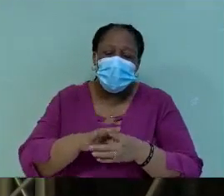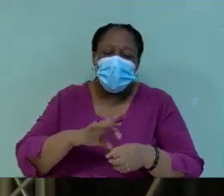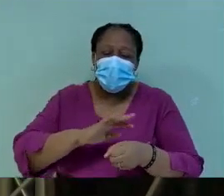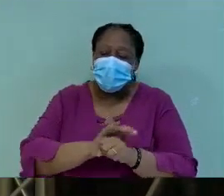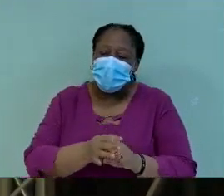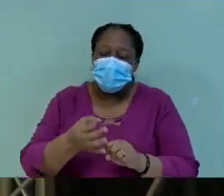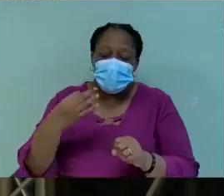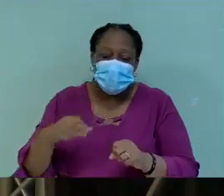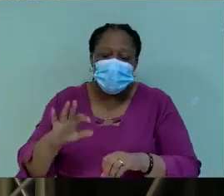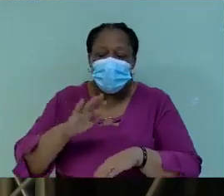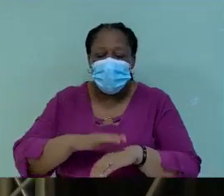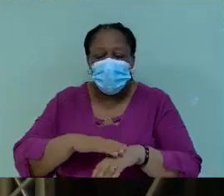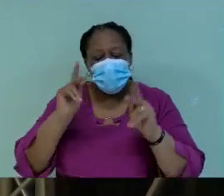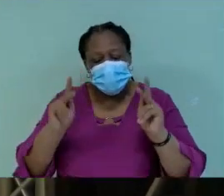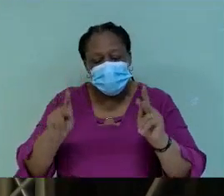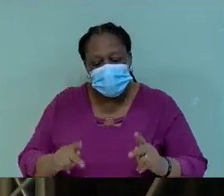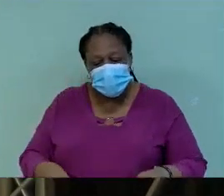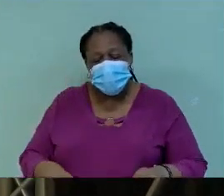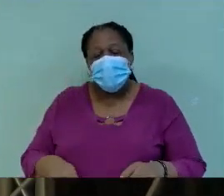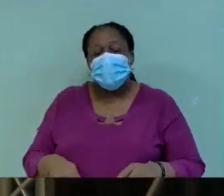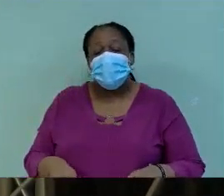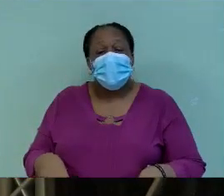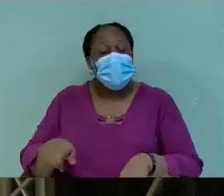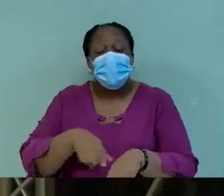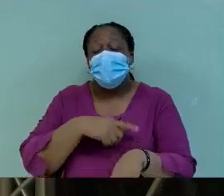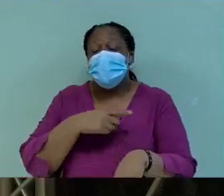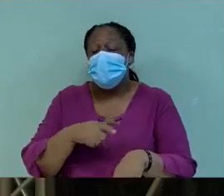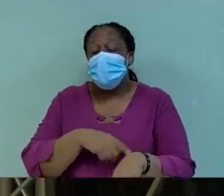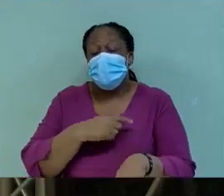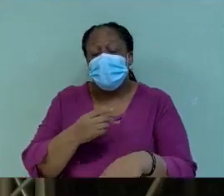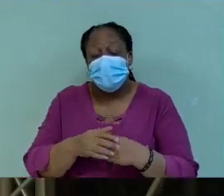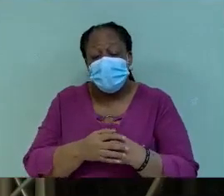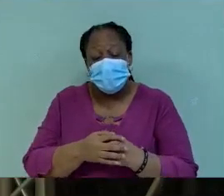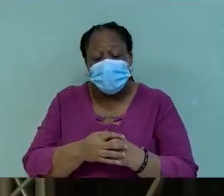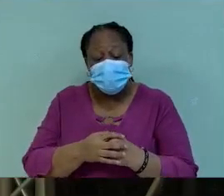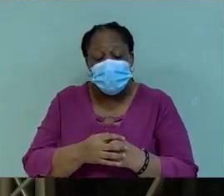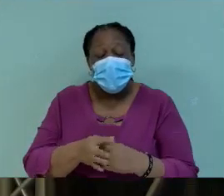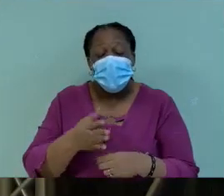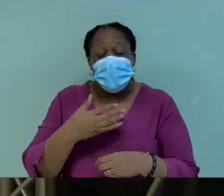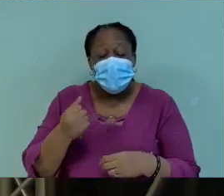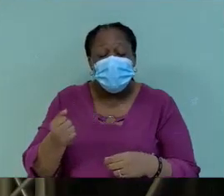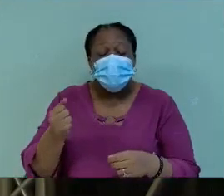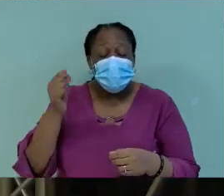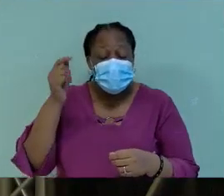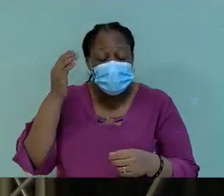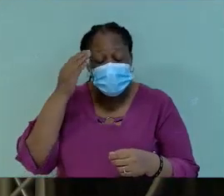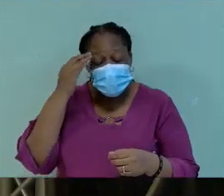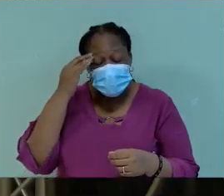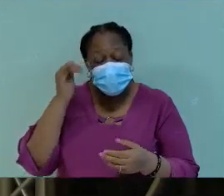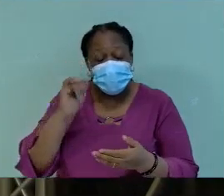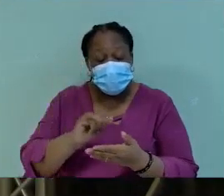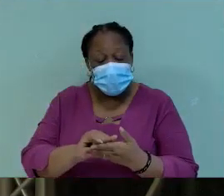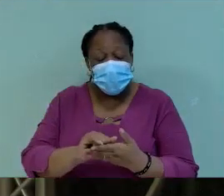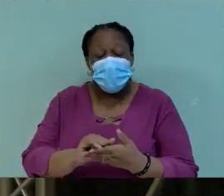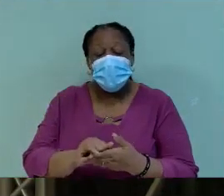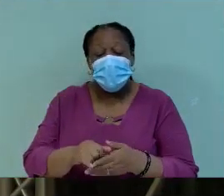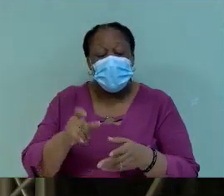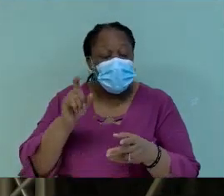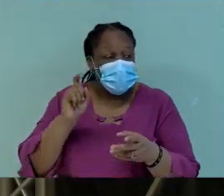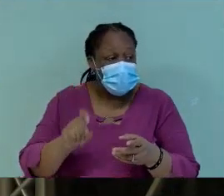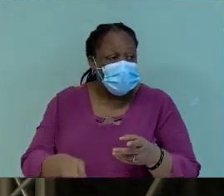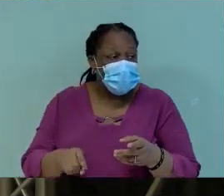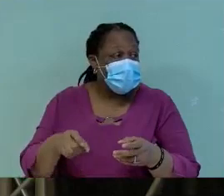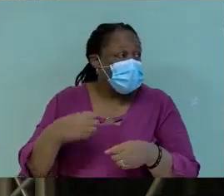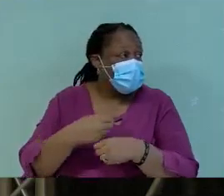will have long-lasting effects. It is key for HR to promote a climate of calm